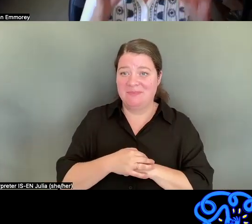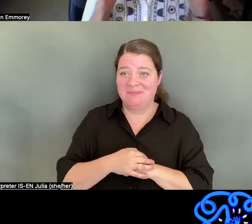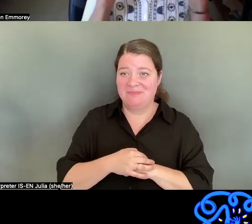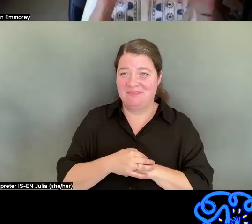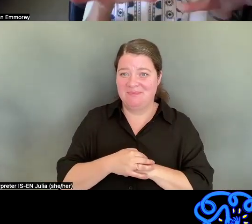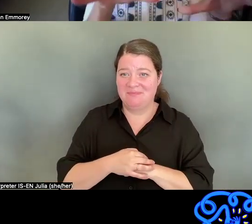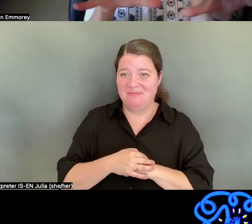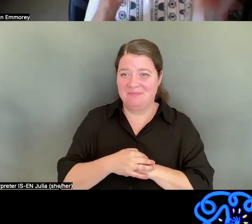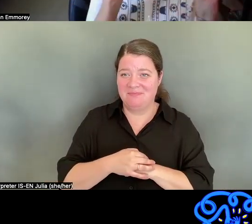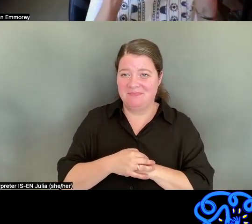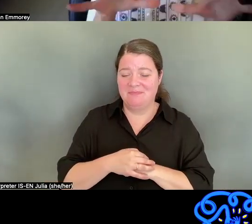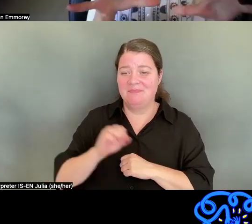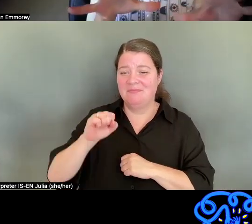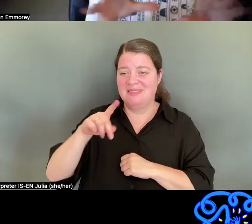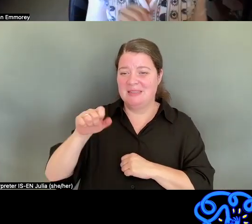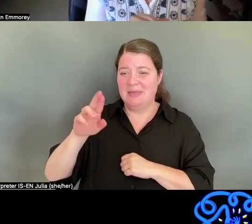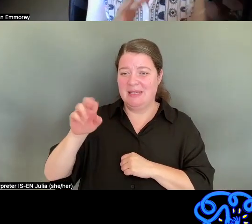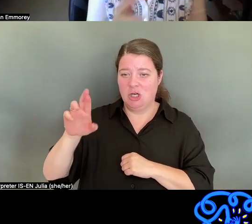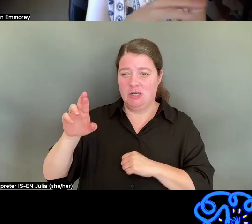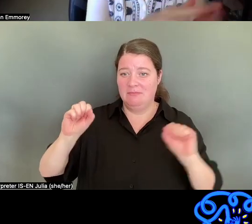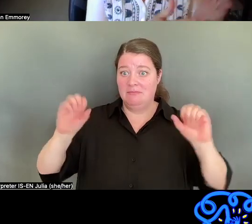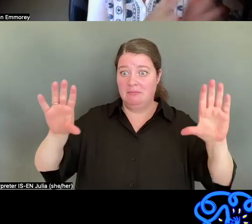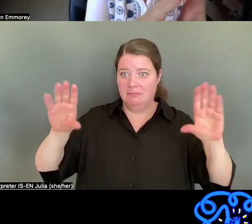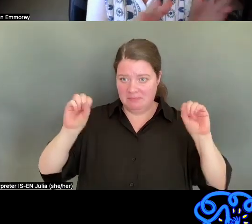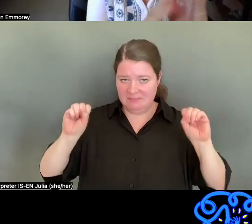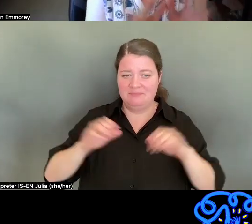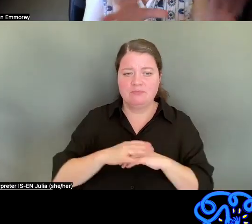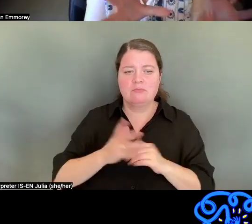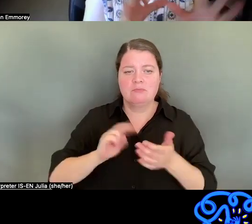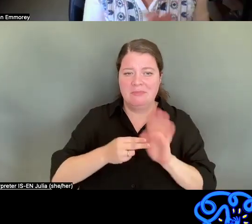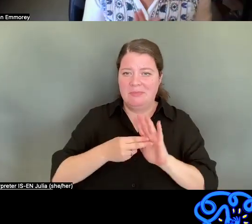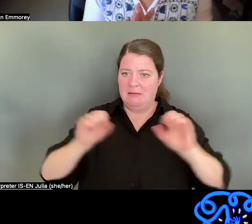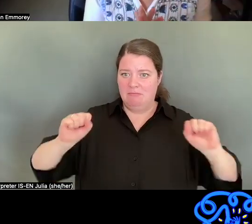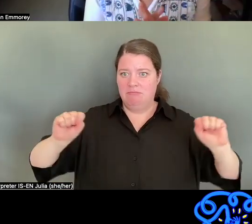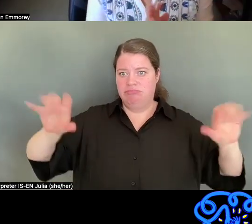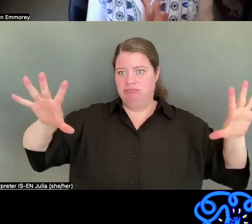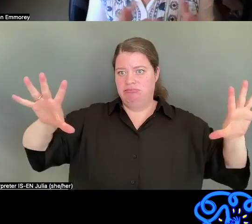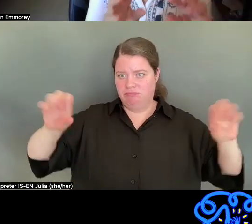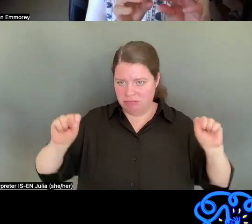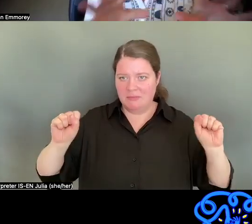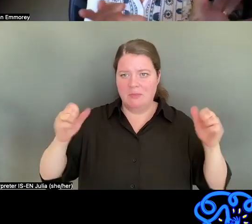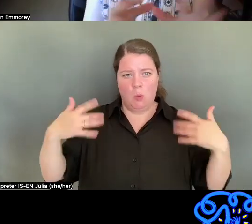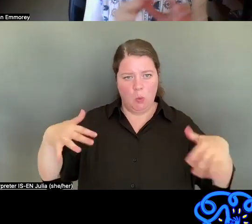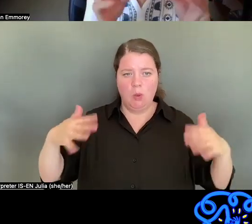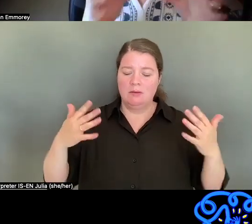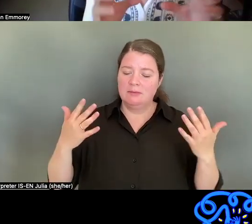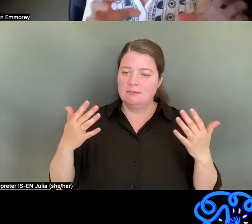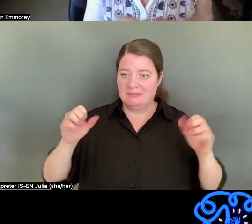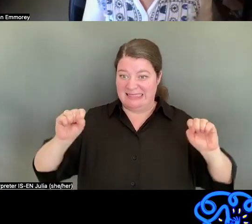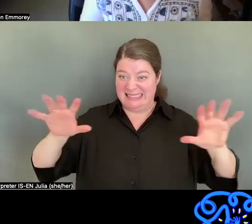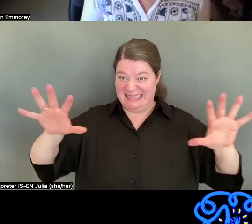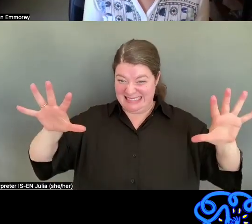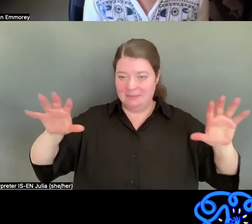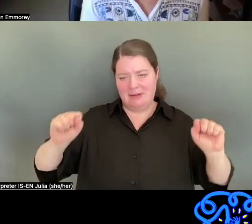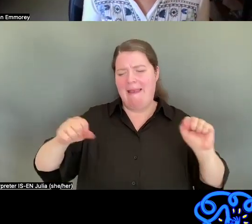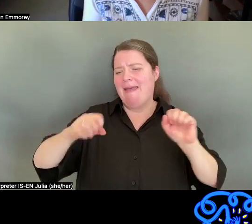Okay, so this wide opening of hands and sort of spreading a finger sort of can depict